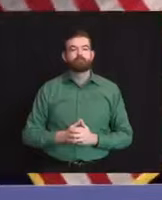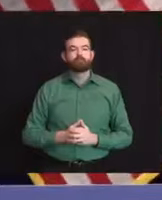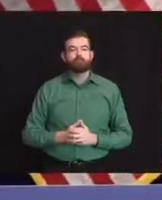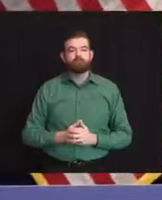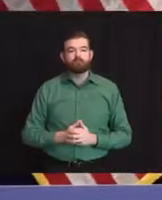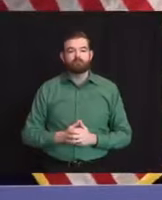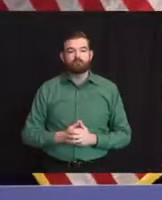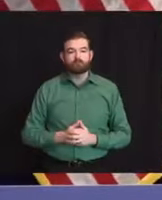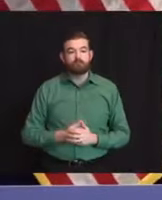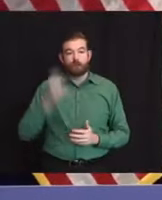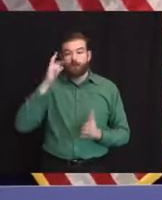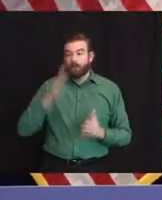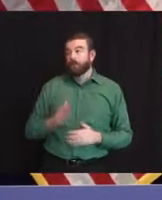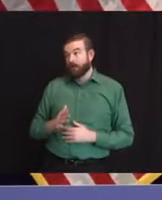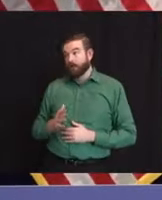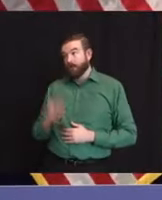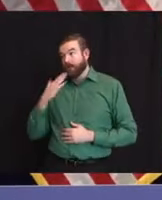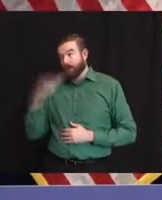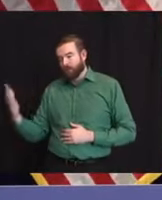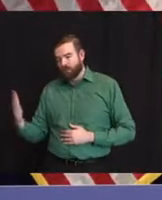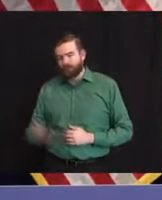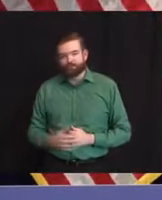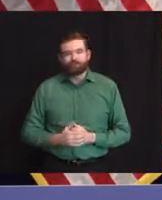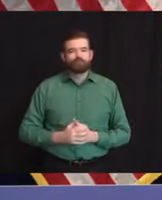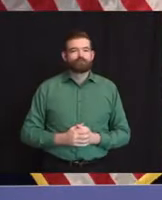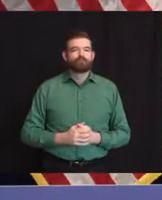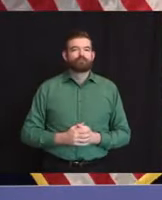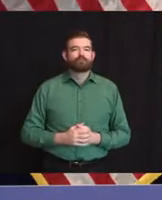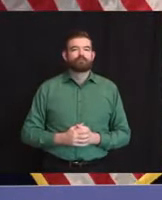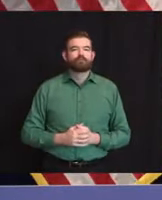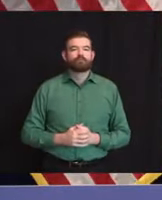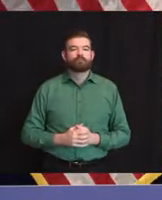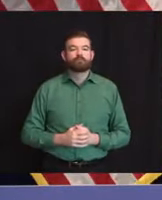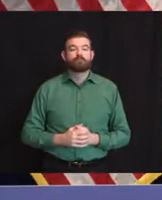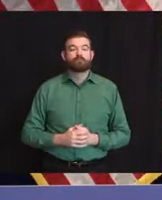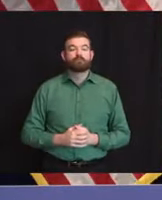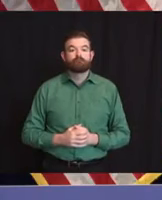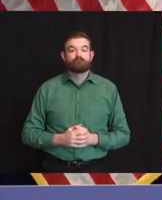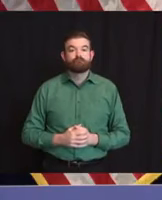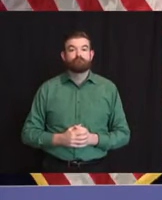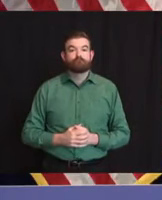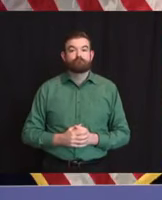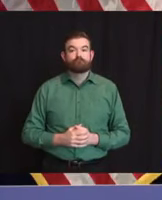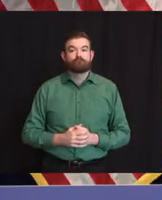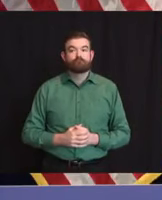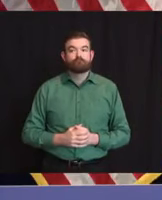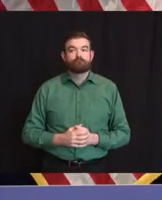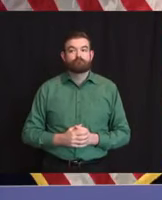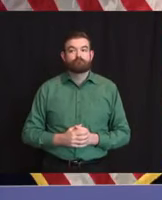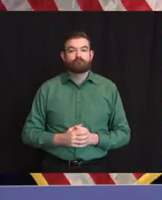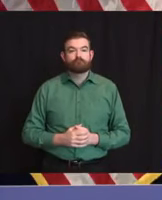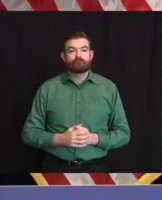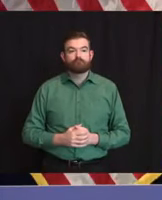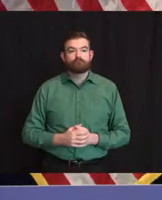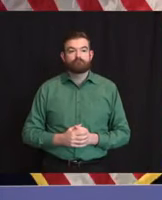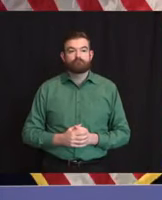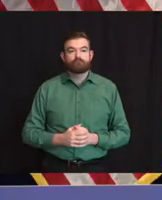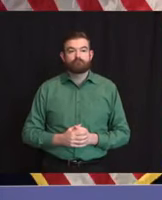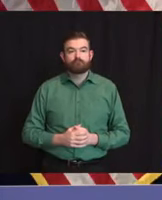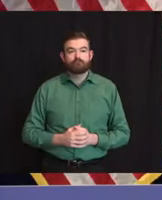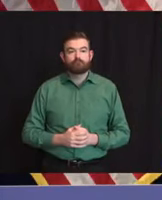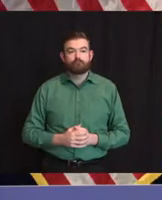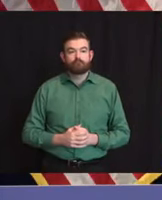that reminder. And for all, just a quick follow-up. Counties in terms of positive tests remain the